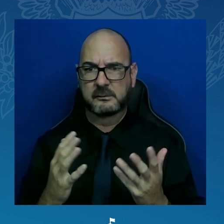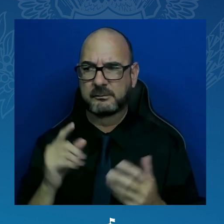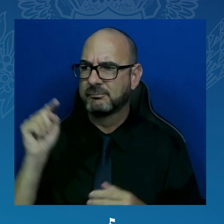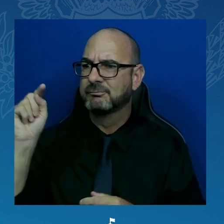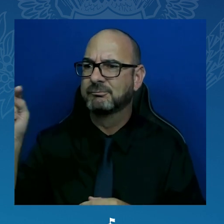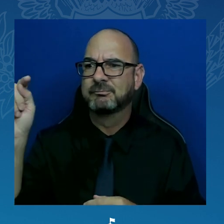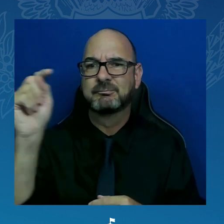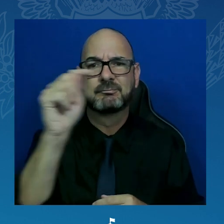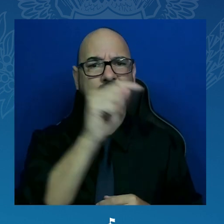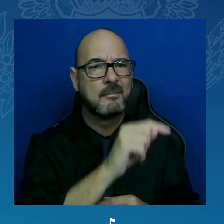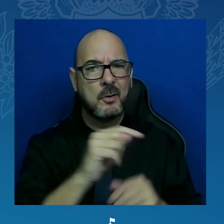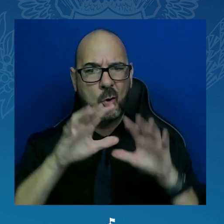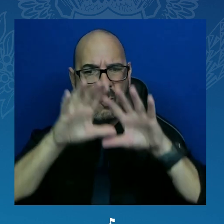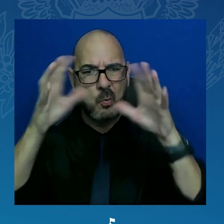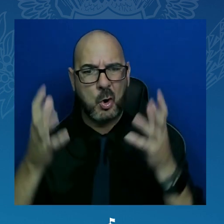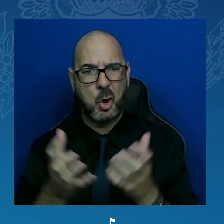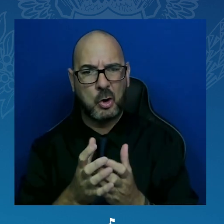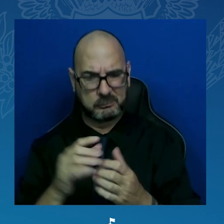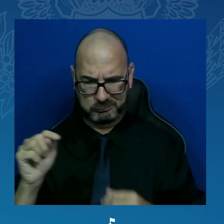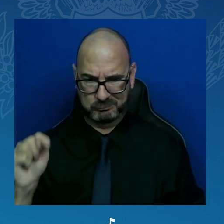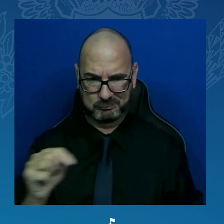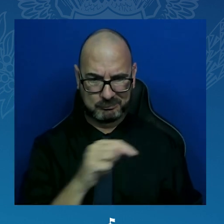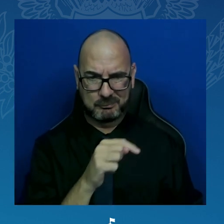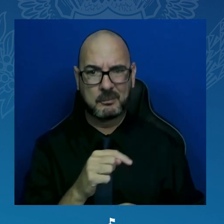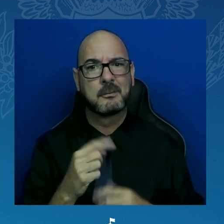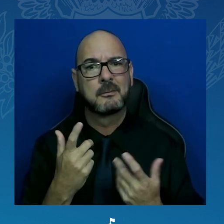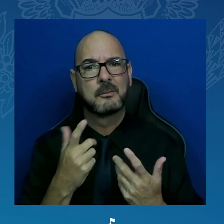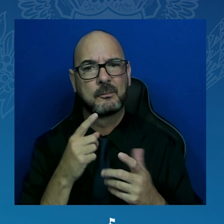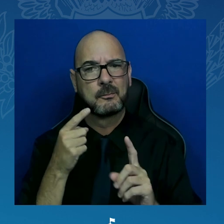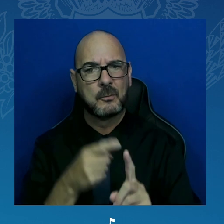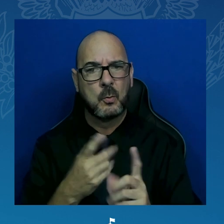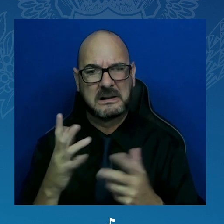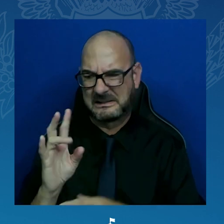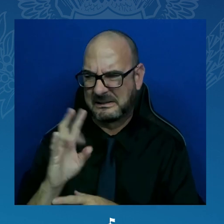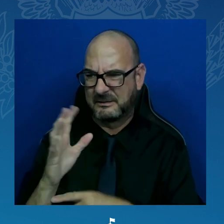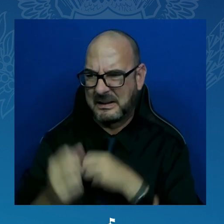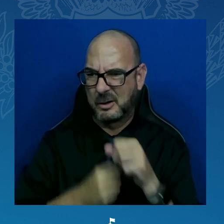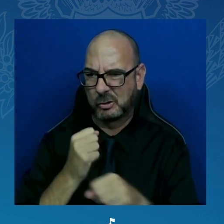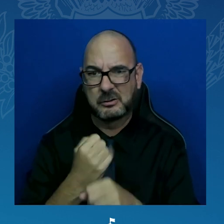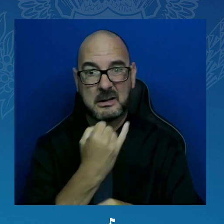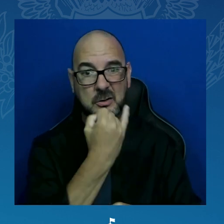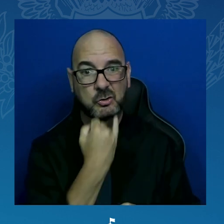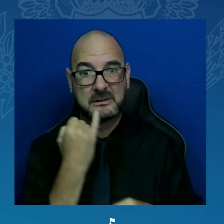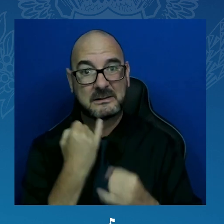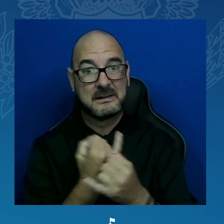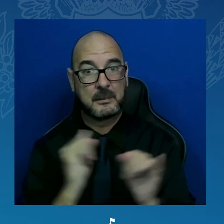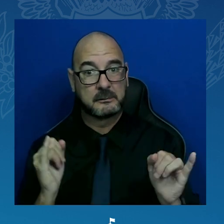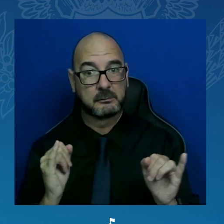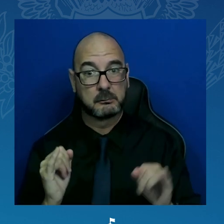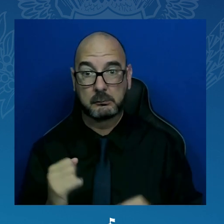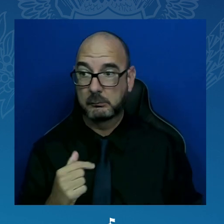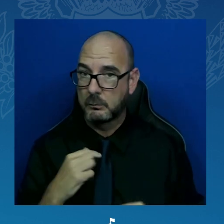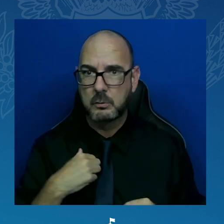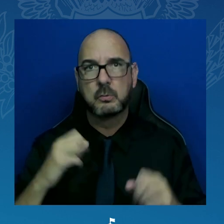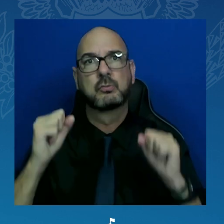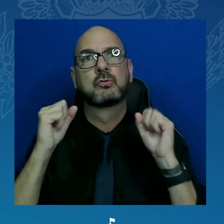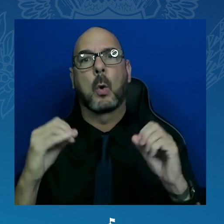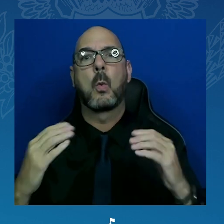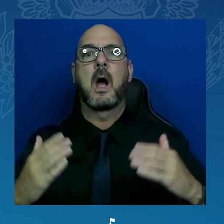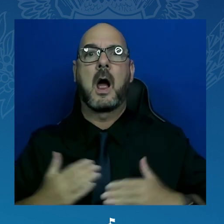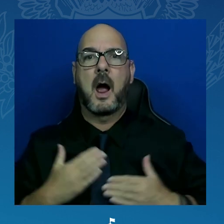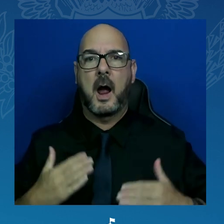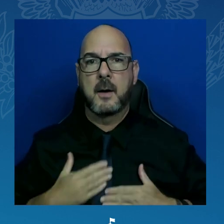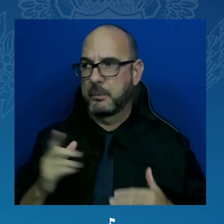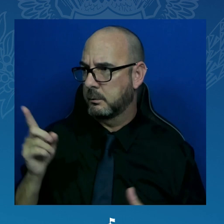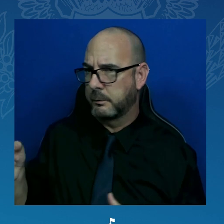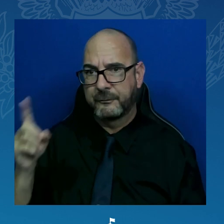during 75 years of Israel's independence. And I'm so pleased that, as was declared by Madam Vice